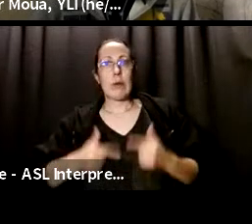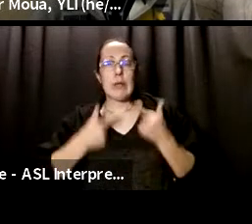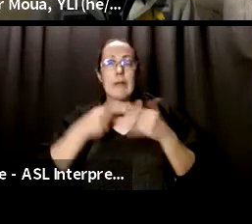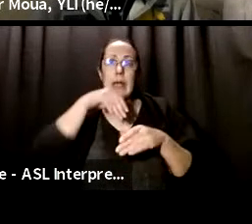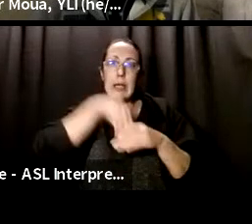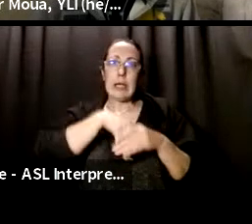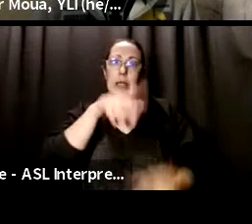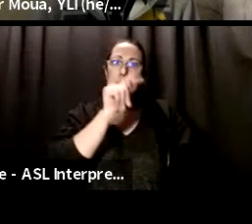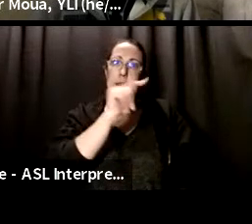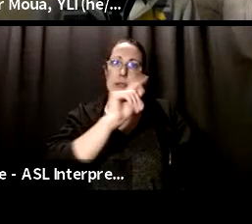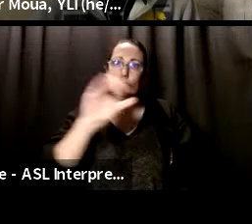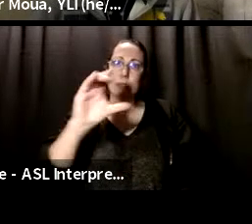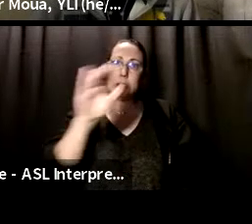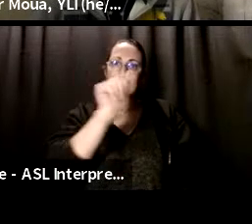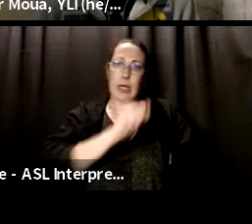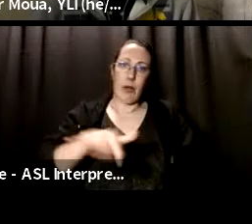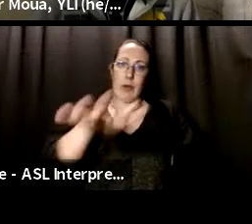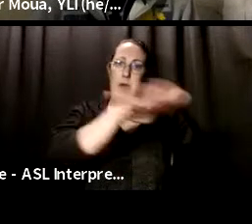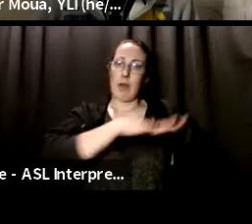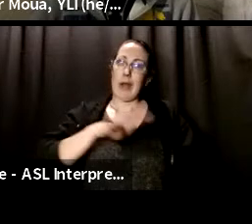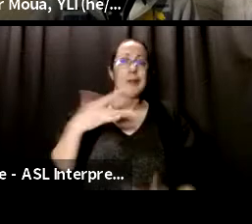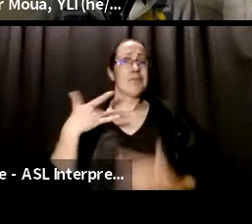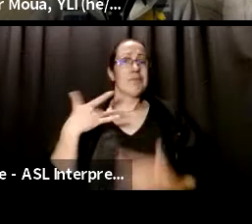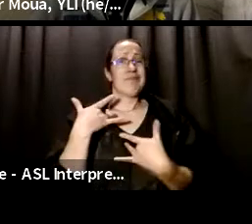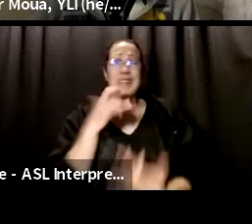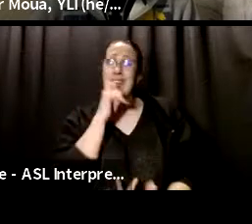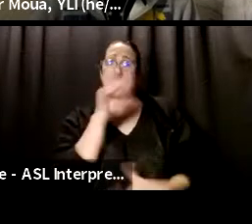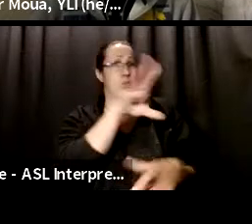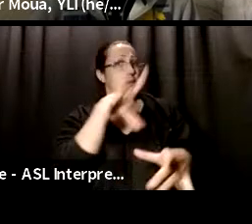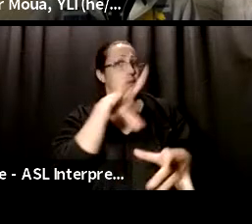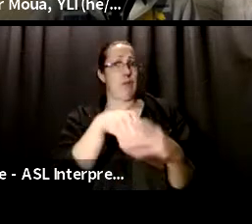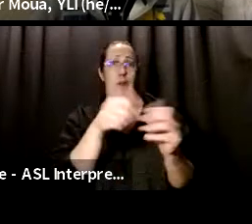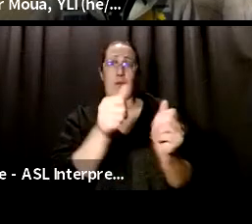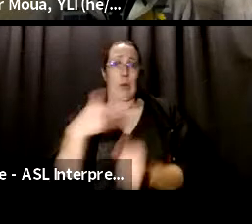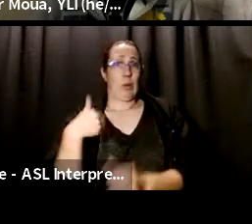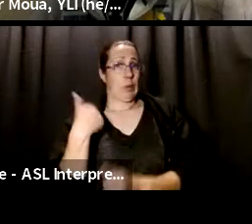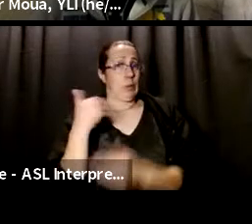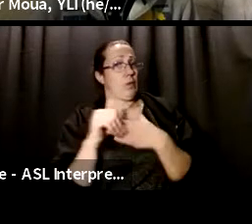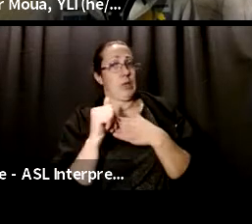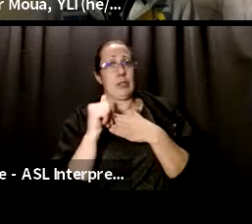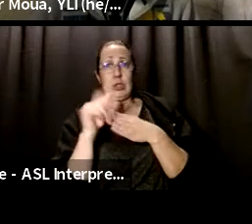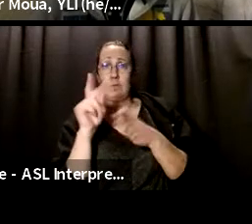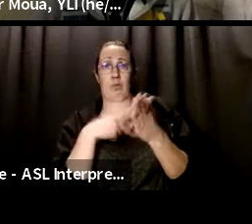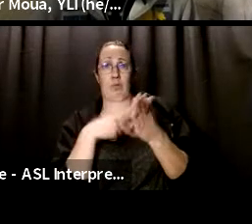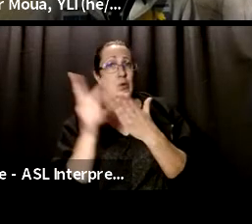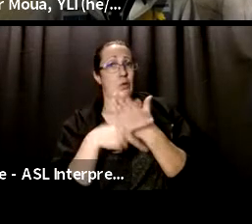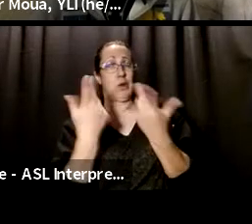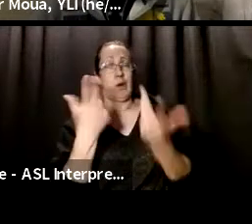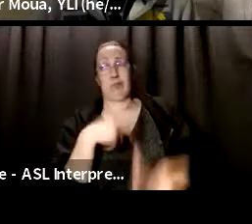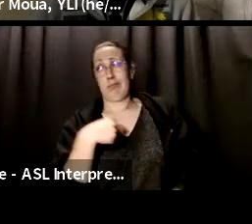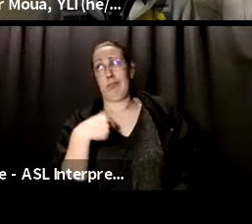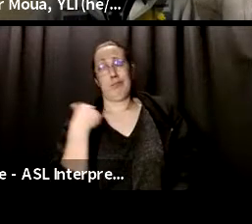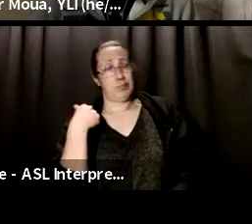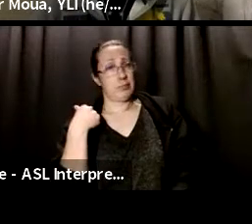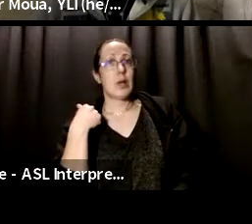wouldn't participate in leadership development programs? Because we did talk about that during the interview. And then